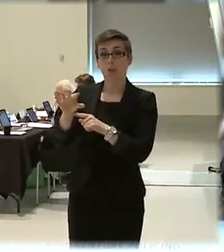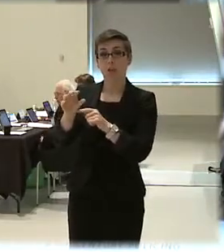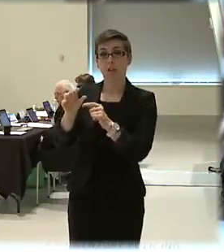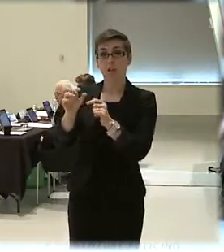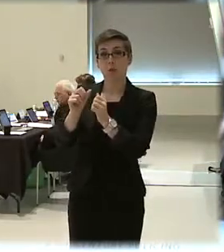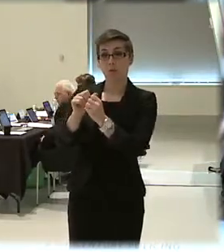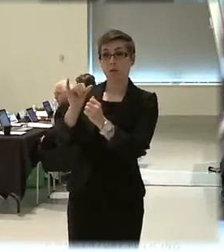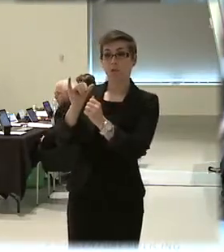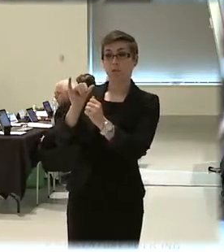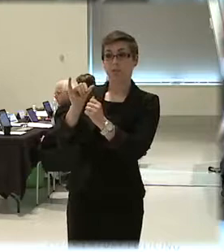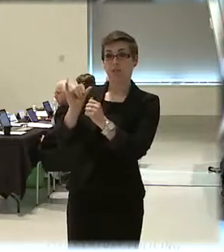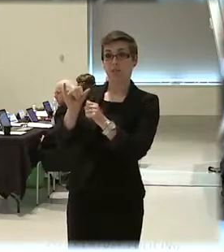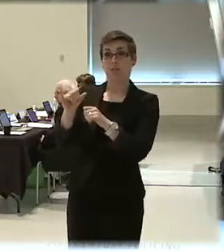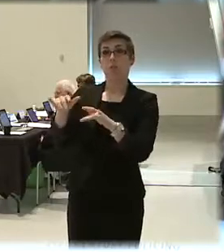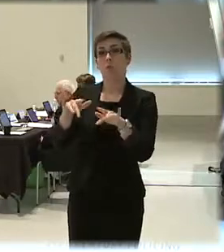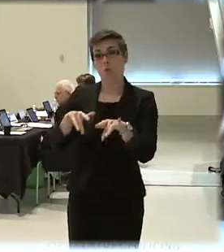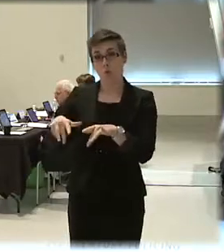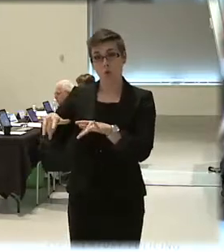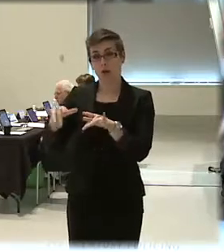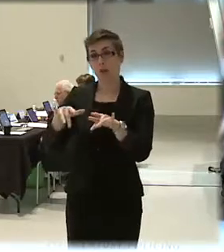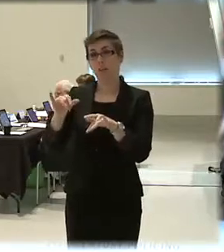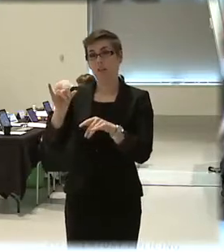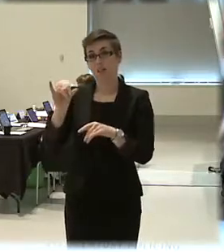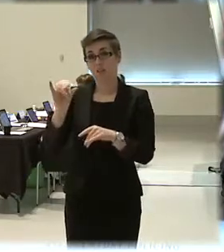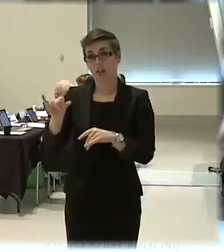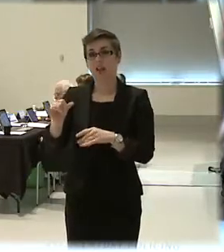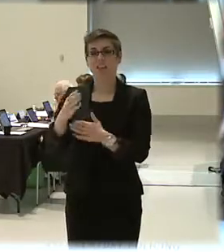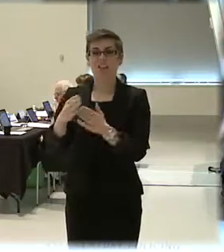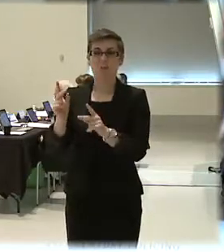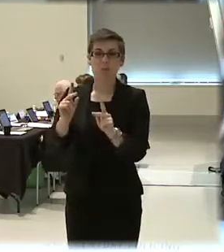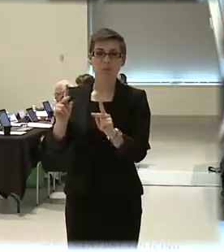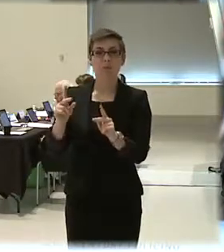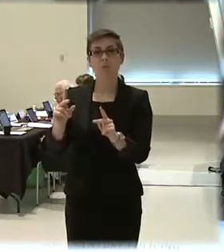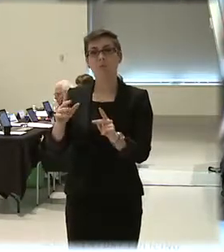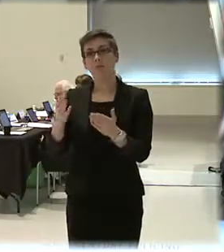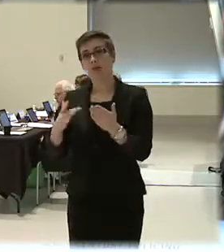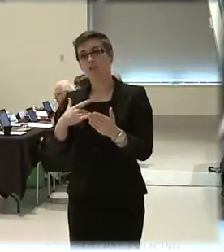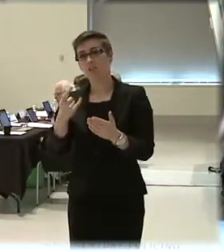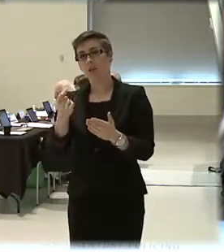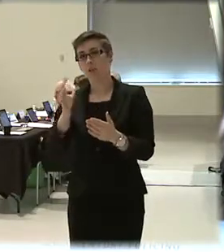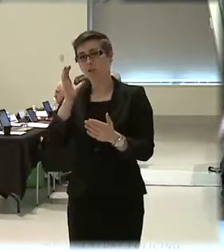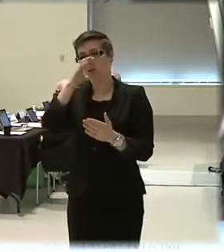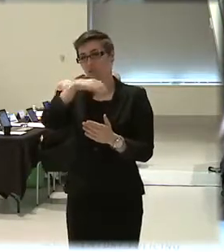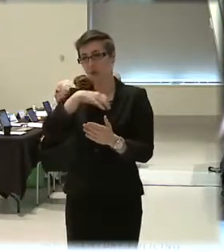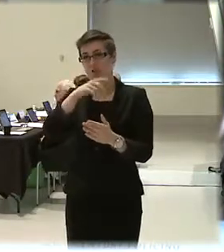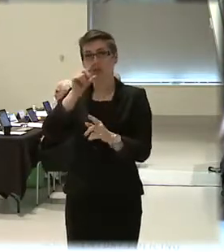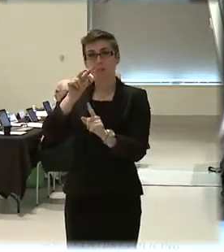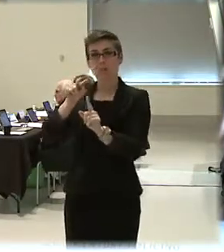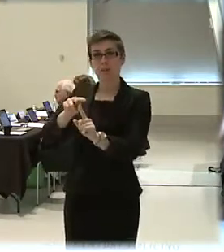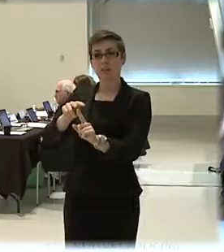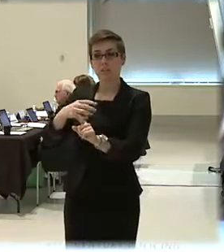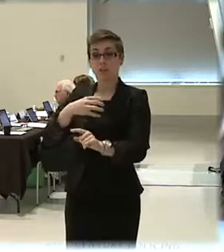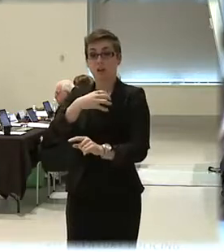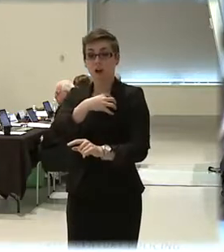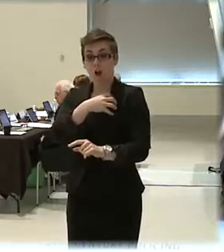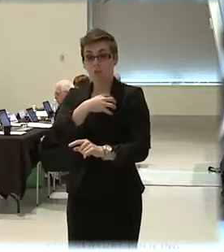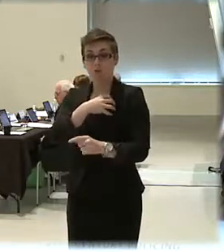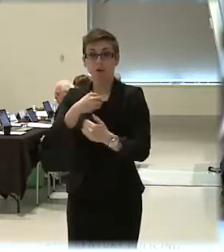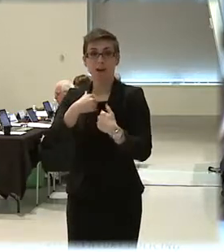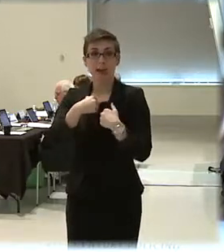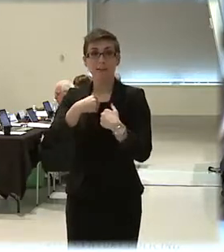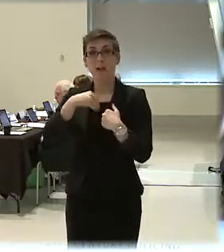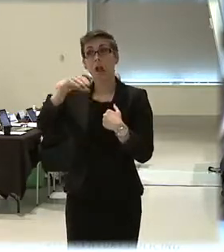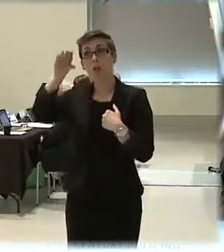packet, people looked at you a little strange. From perspective, whether the officer wears it on their head,